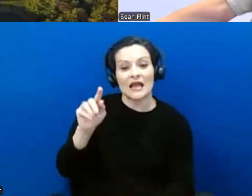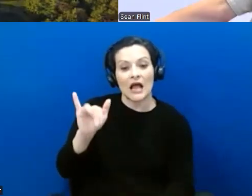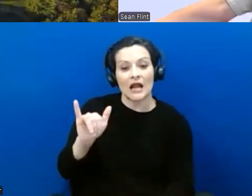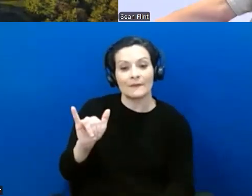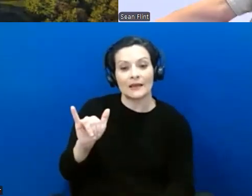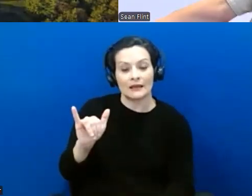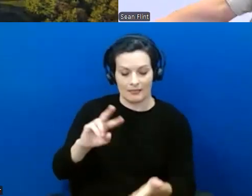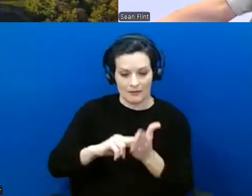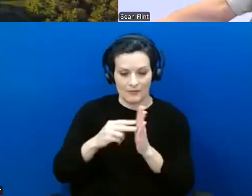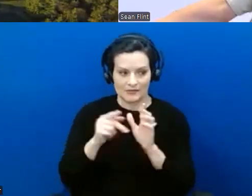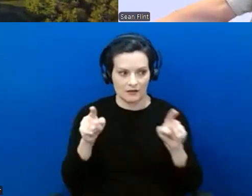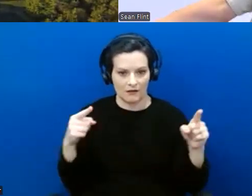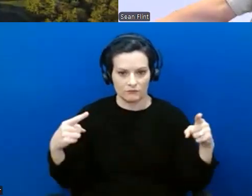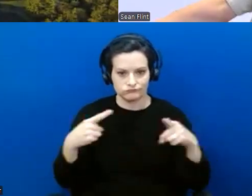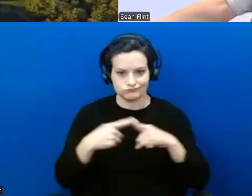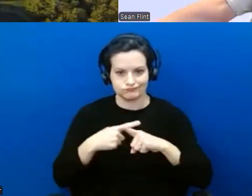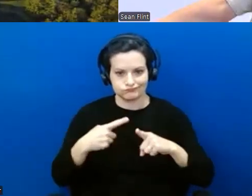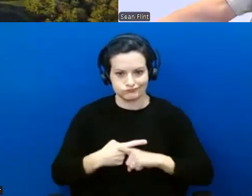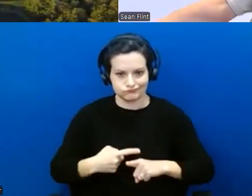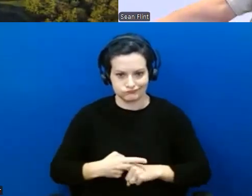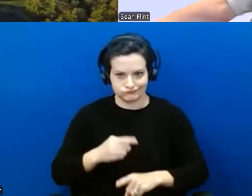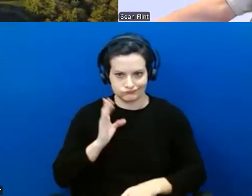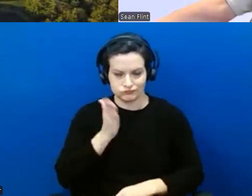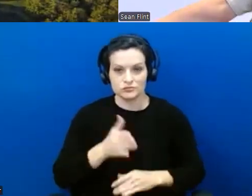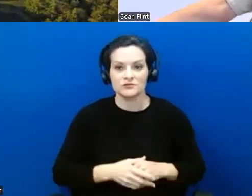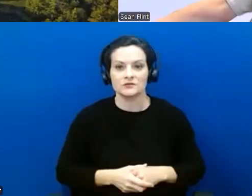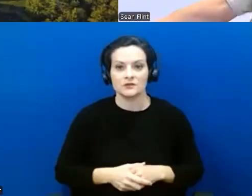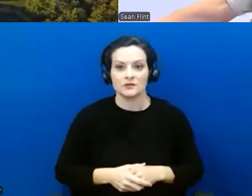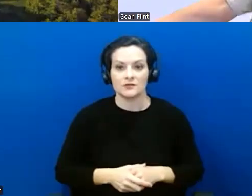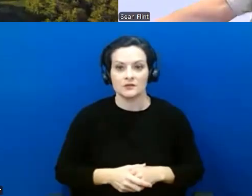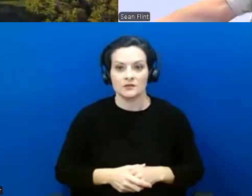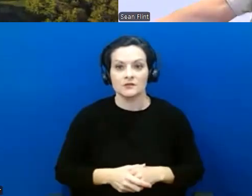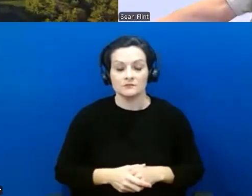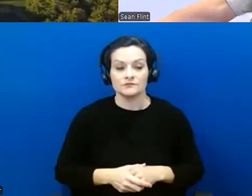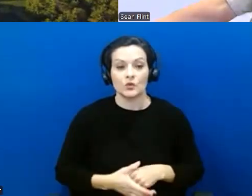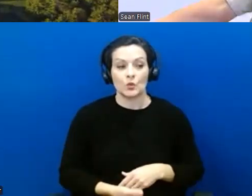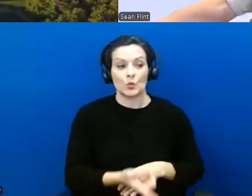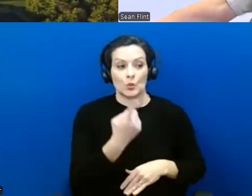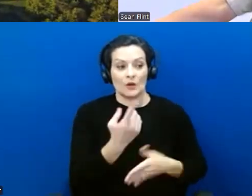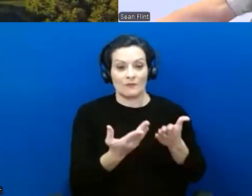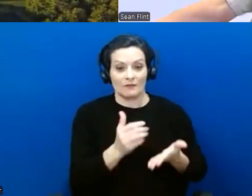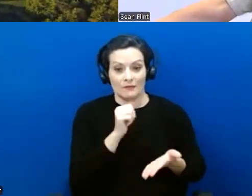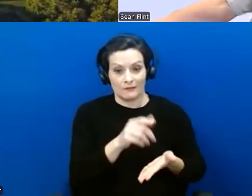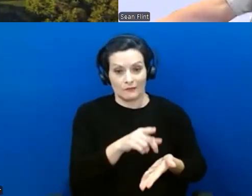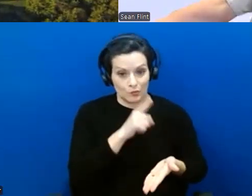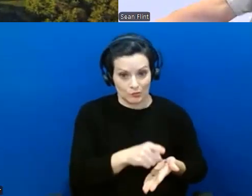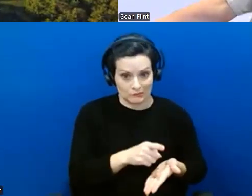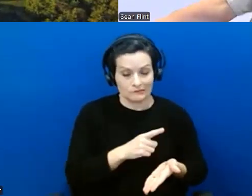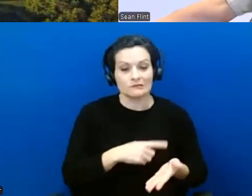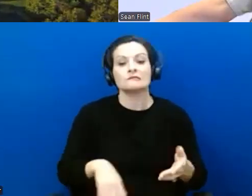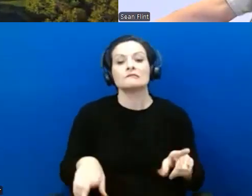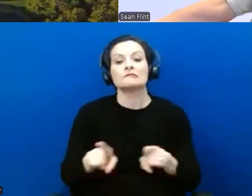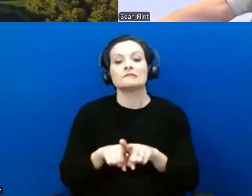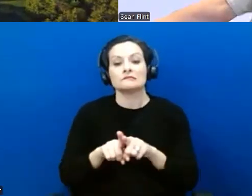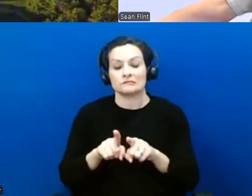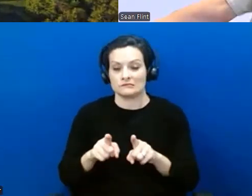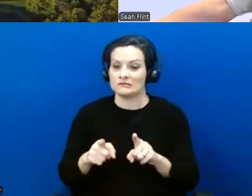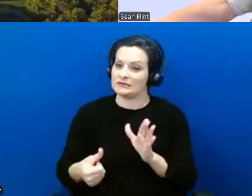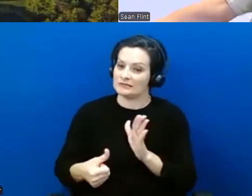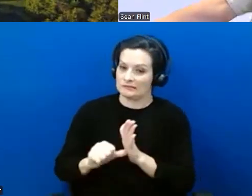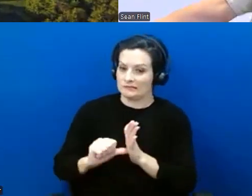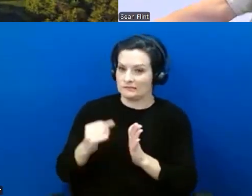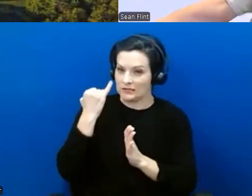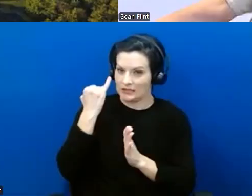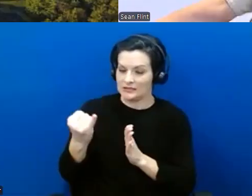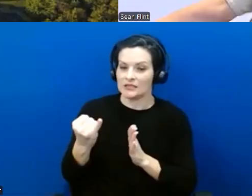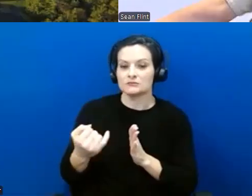conflict. And that one, doesn't reflect reality, and two, can also sort of reinforce those ideas that people are bad